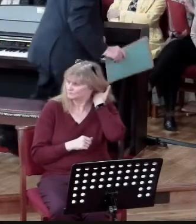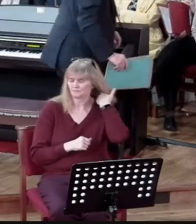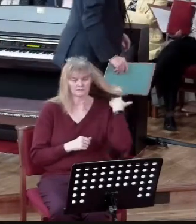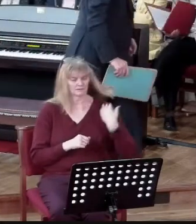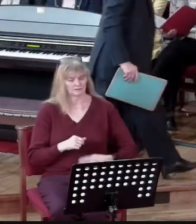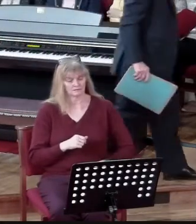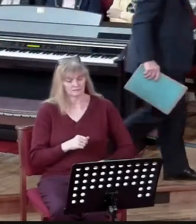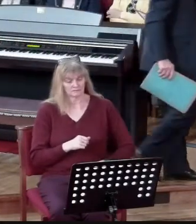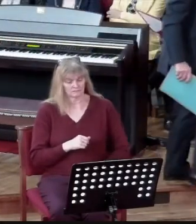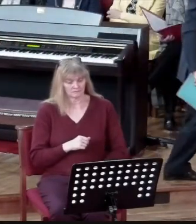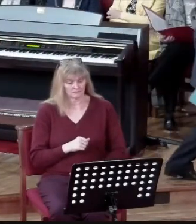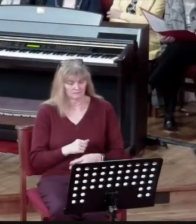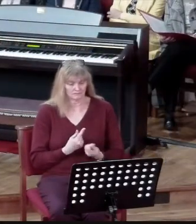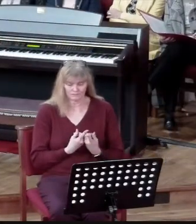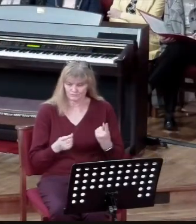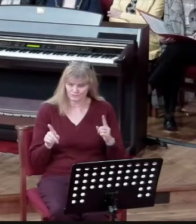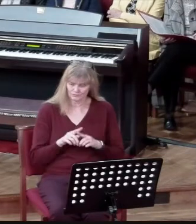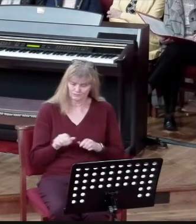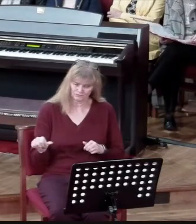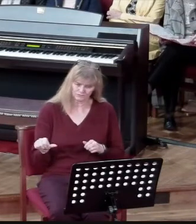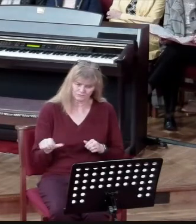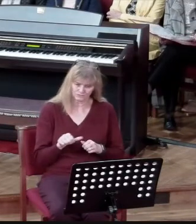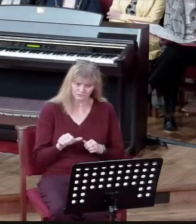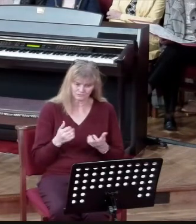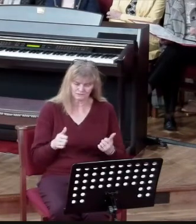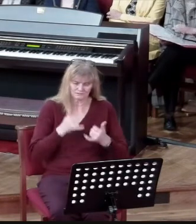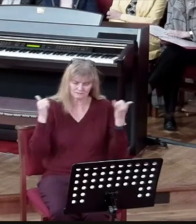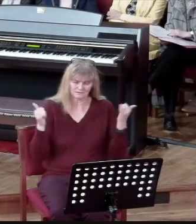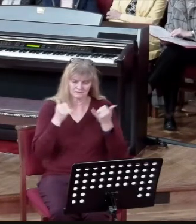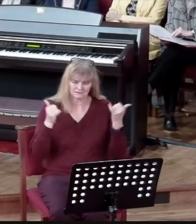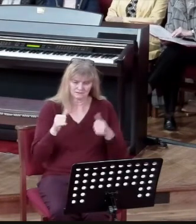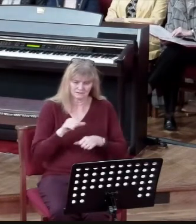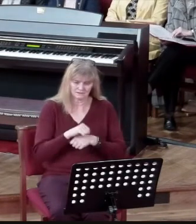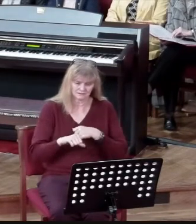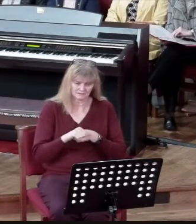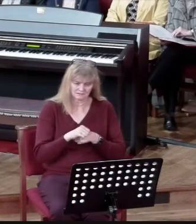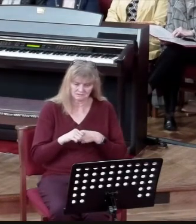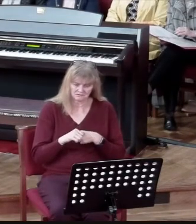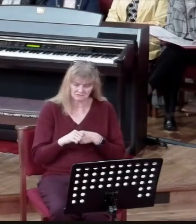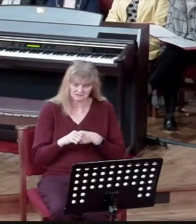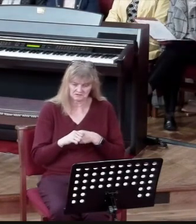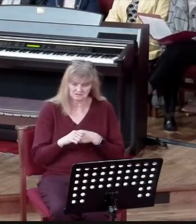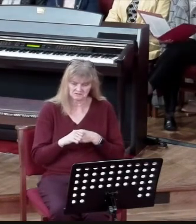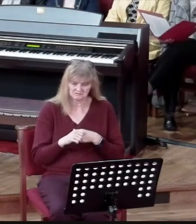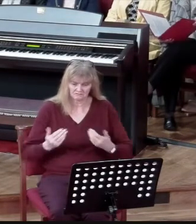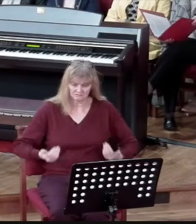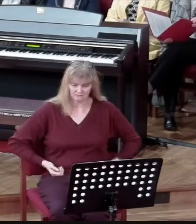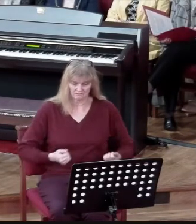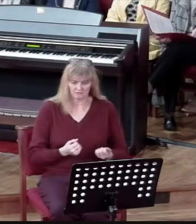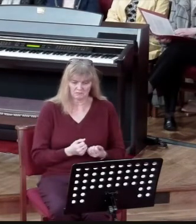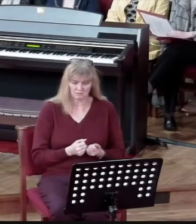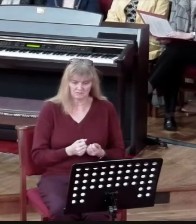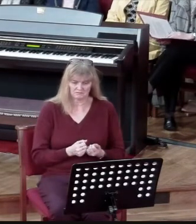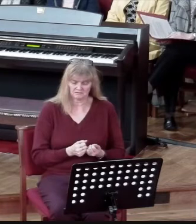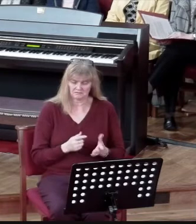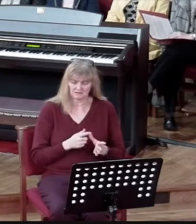meals are important times for celebrating, a birthday, an anniversary, all sorts of things when we get